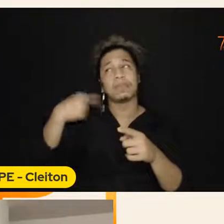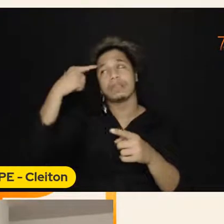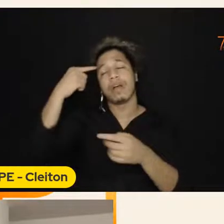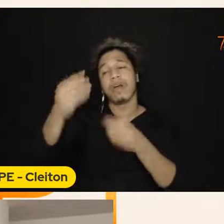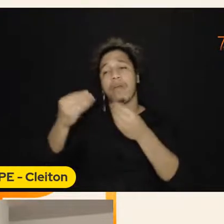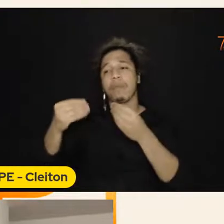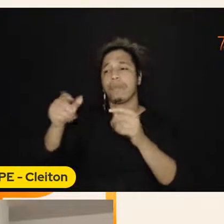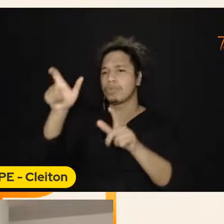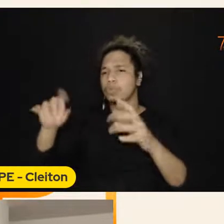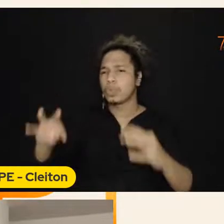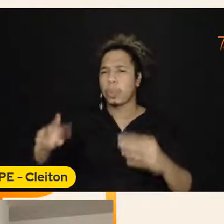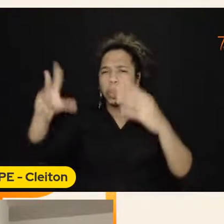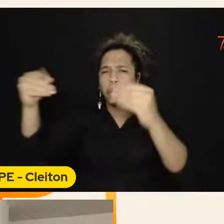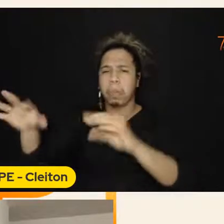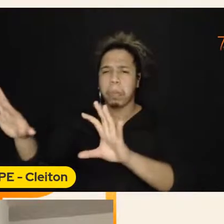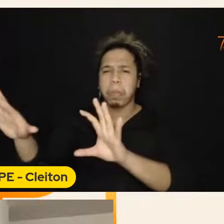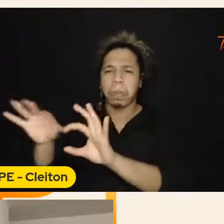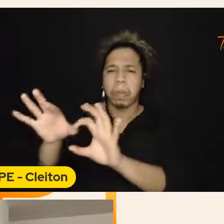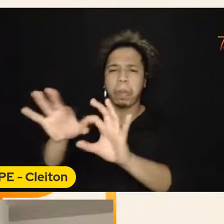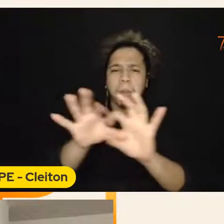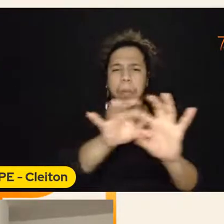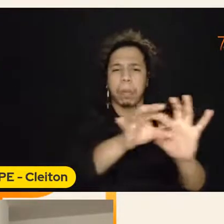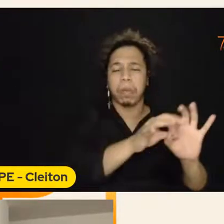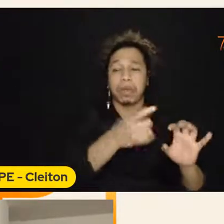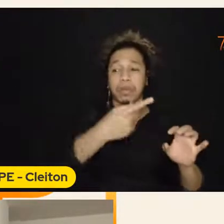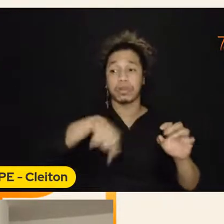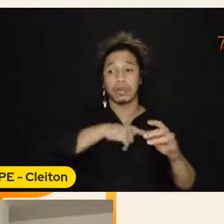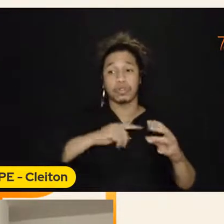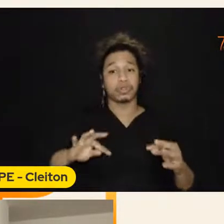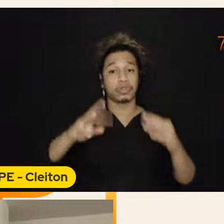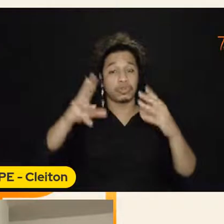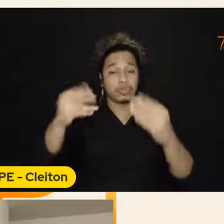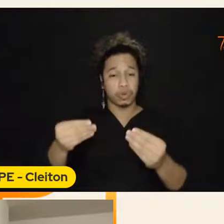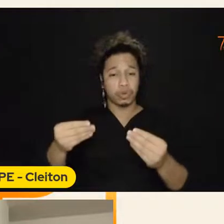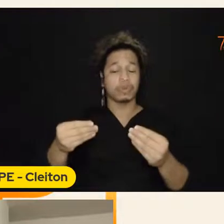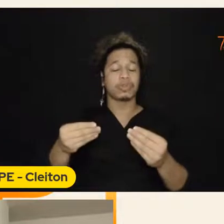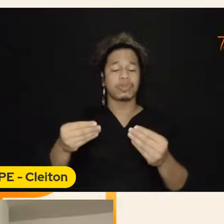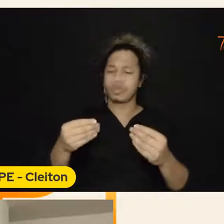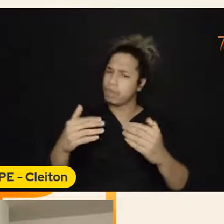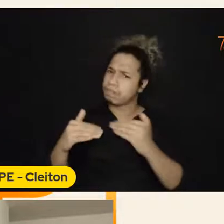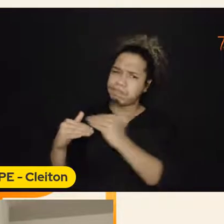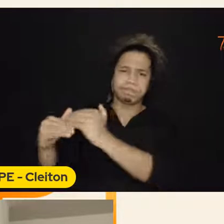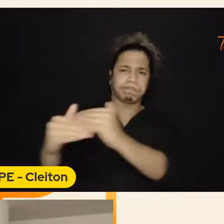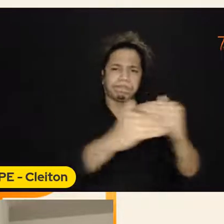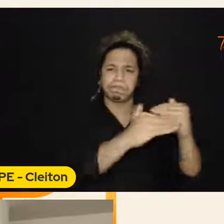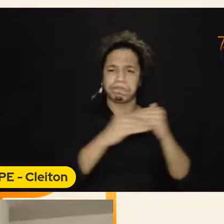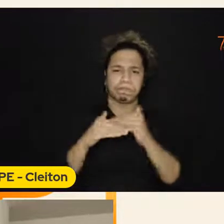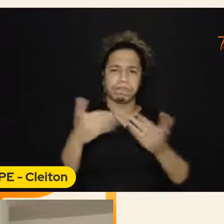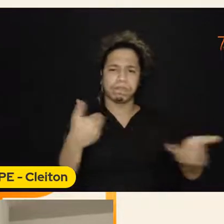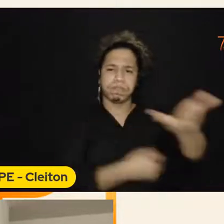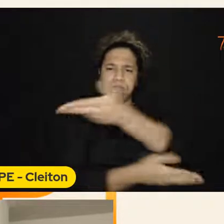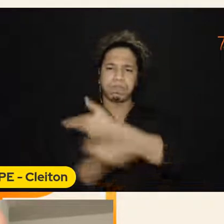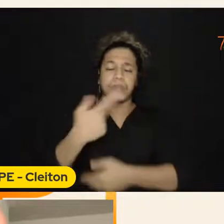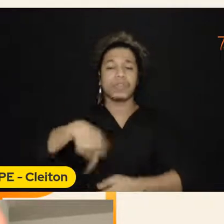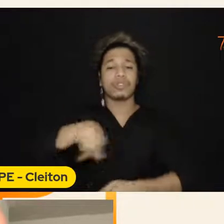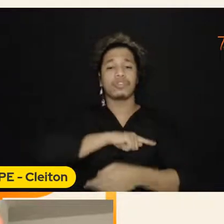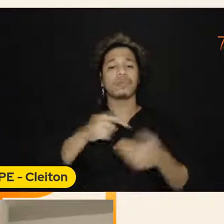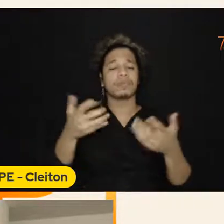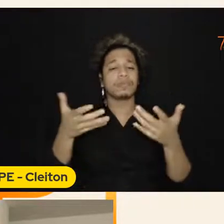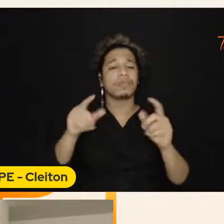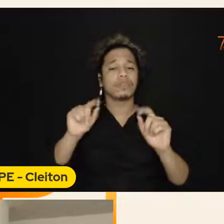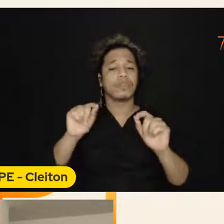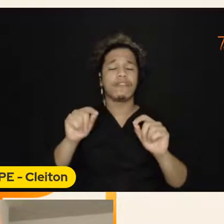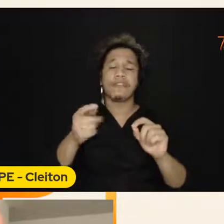are all sitting at the same table. And this table here, we are trying to address what is to be